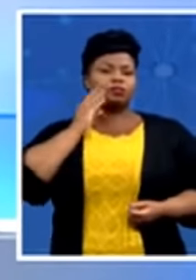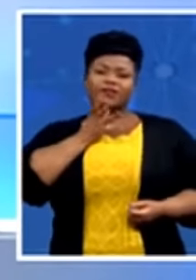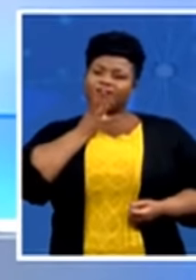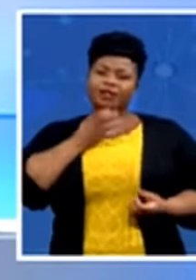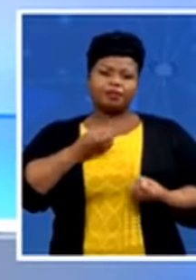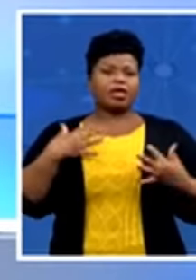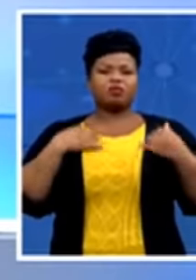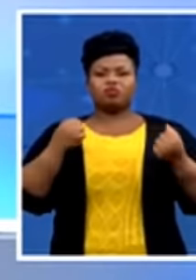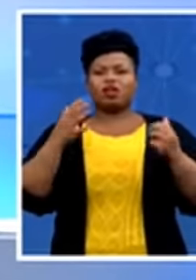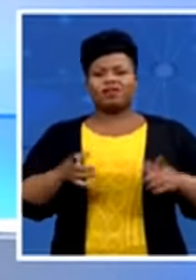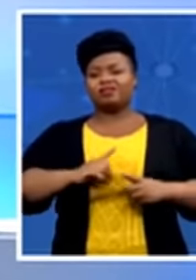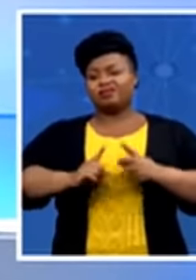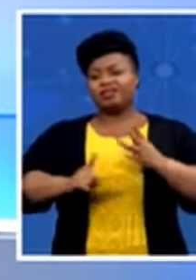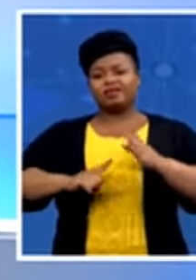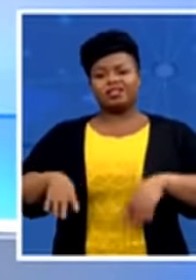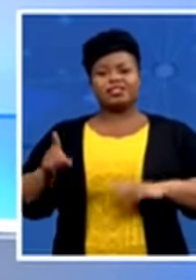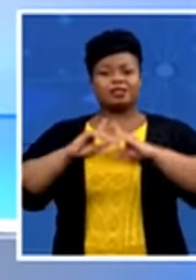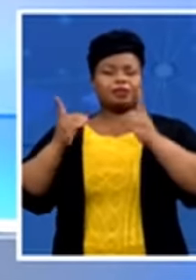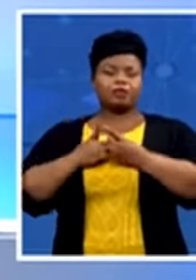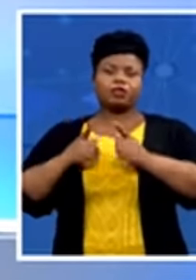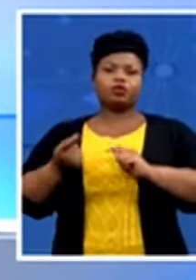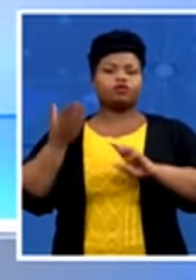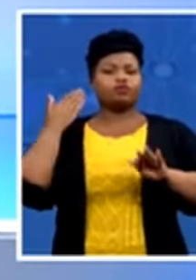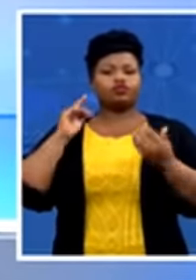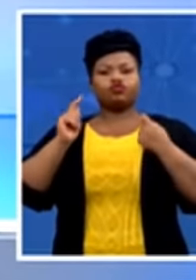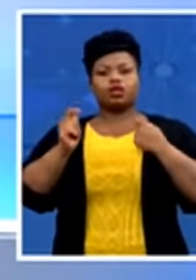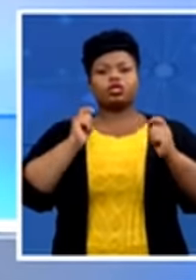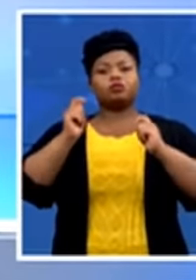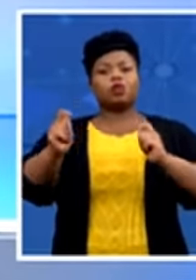departments, especially in Gauteng. And we'll give you those details later on.